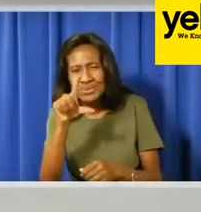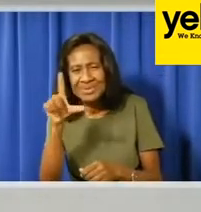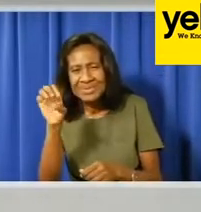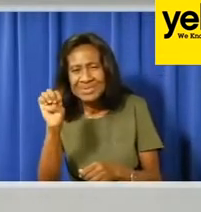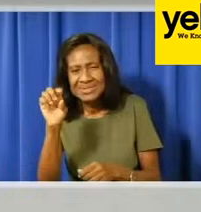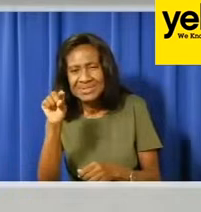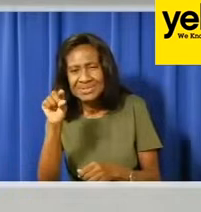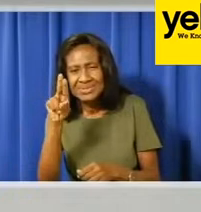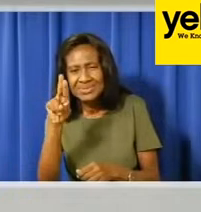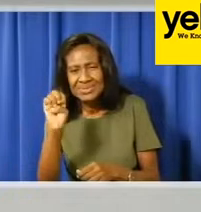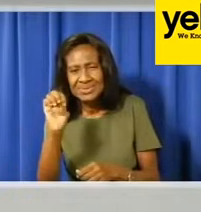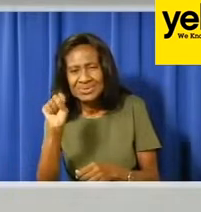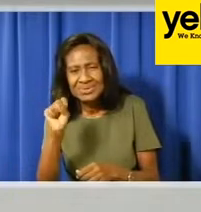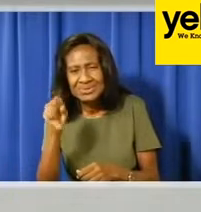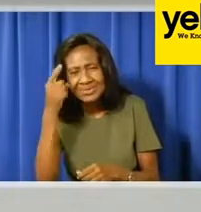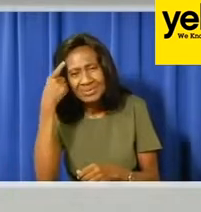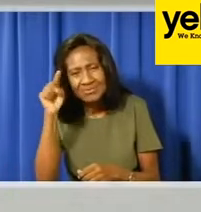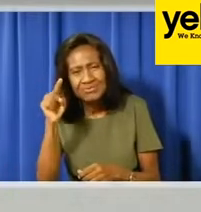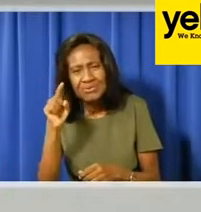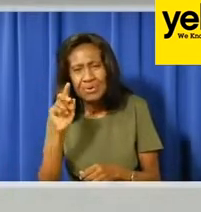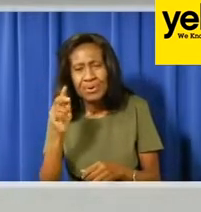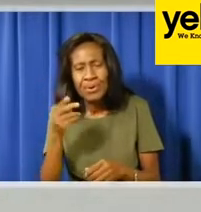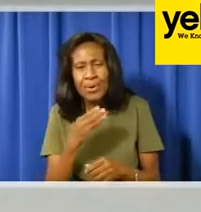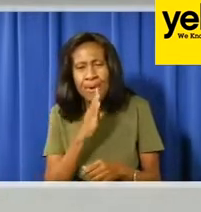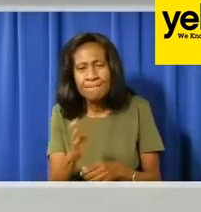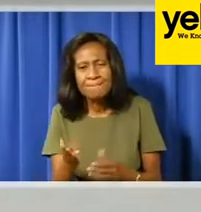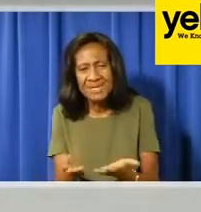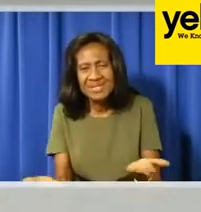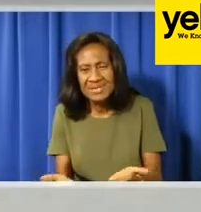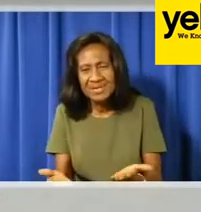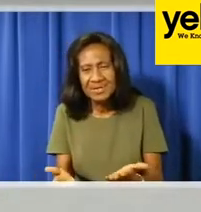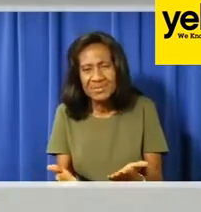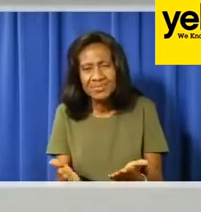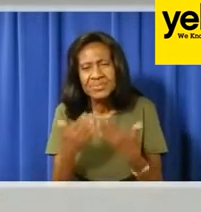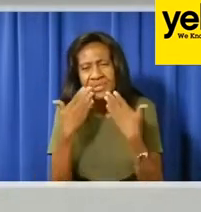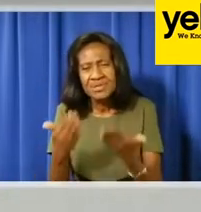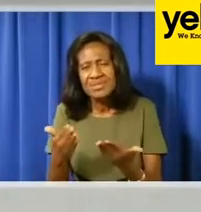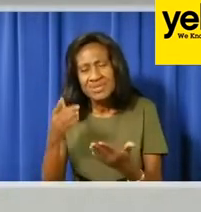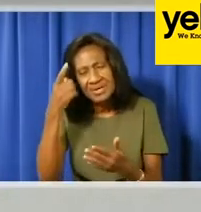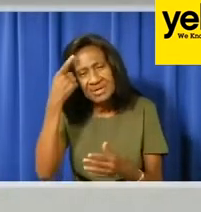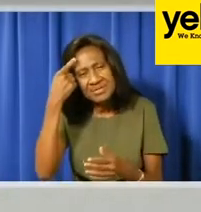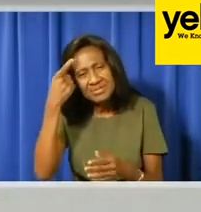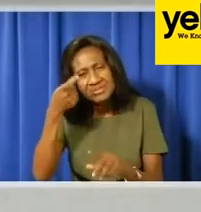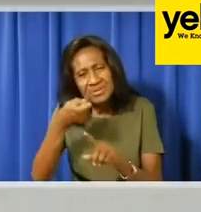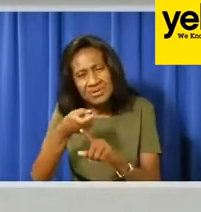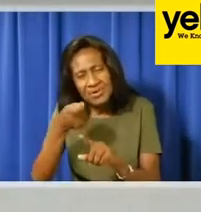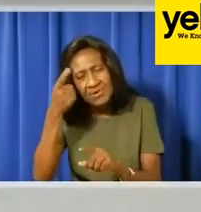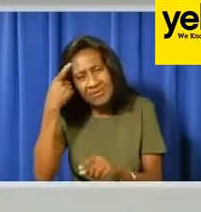incredibly compelling, poignant stories that came from both